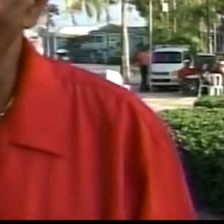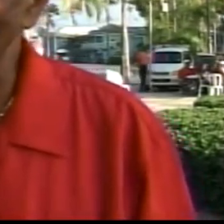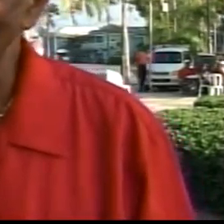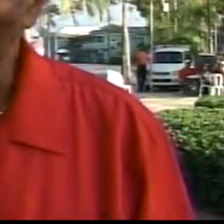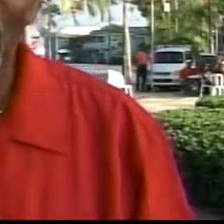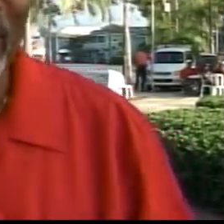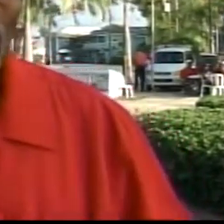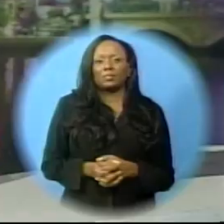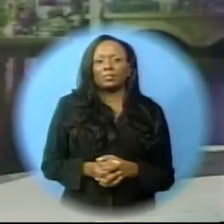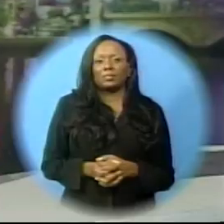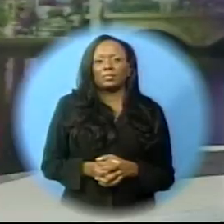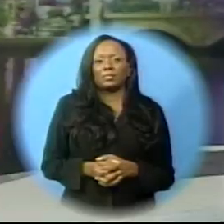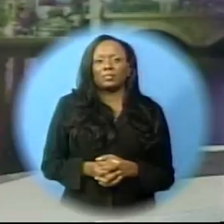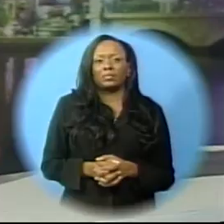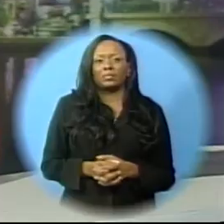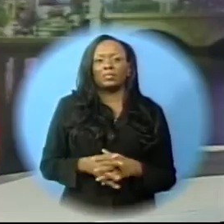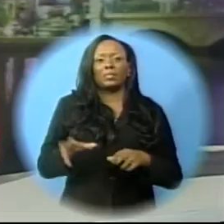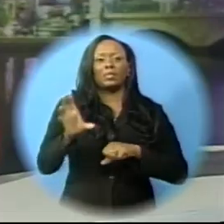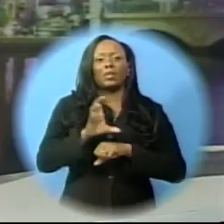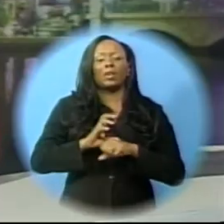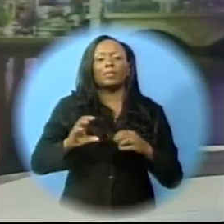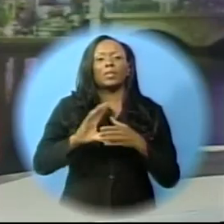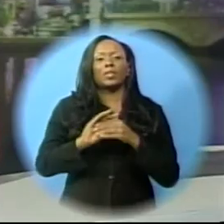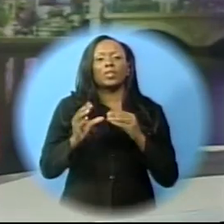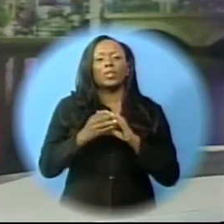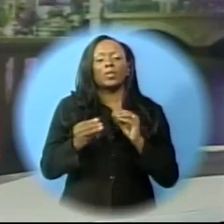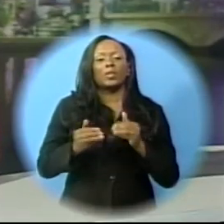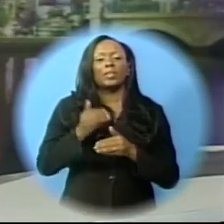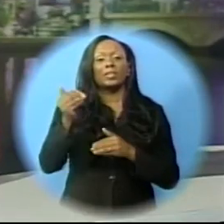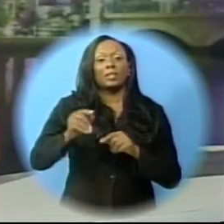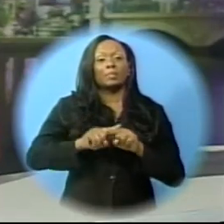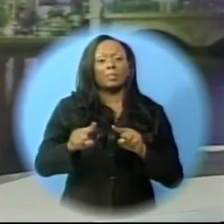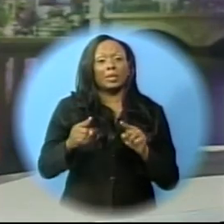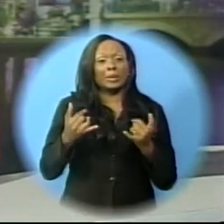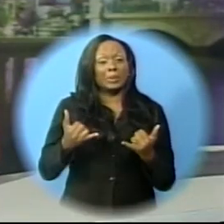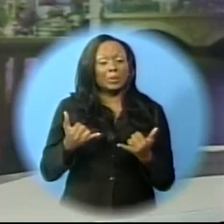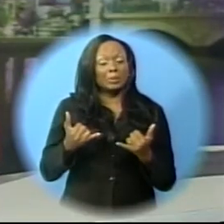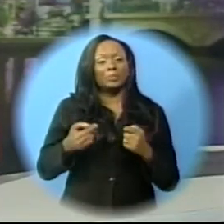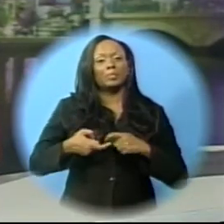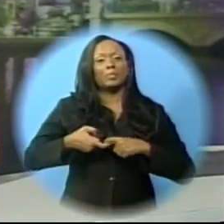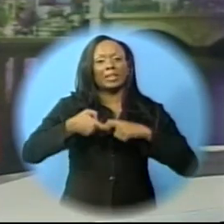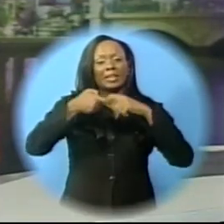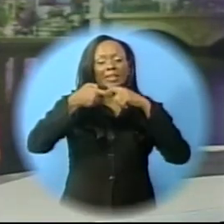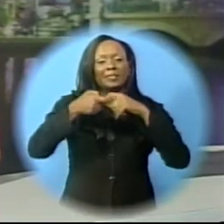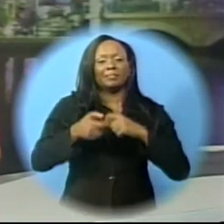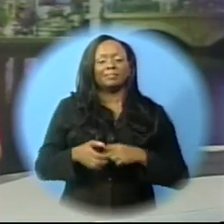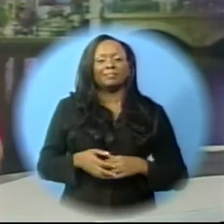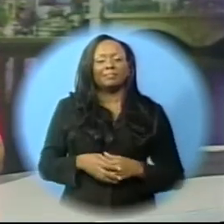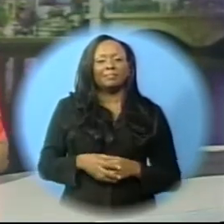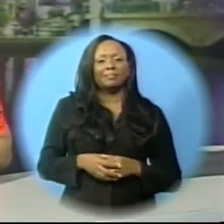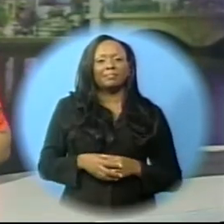of light. And still to come, a look at some of the stories making headlines across our region.